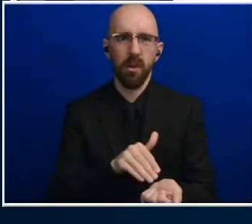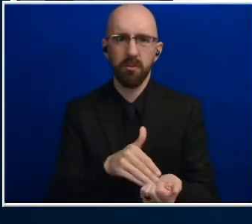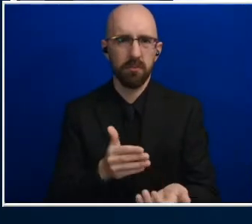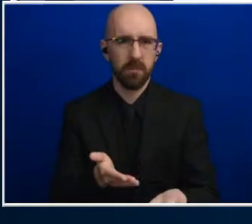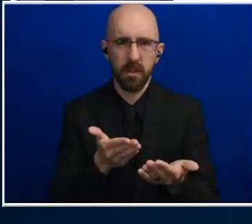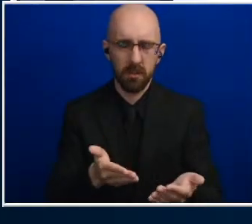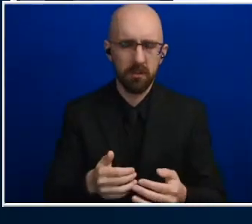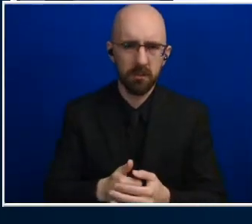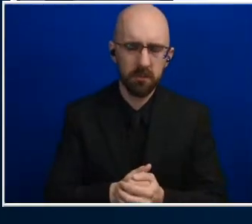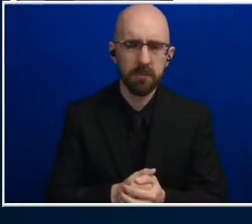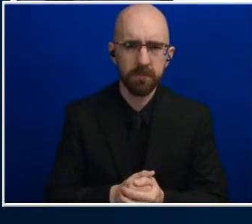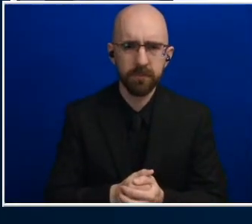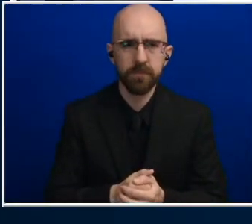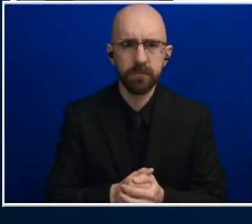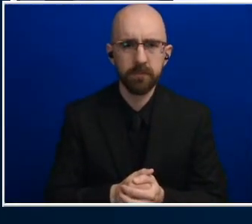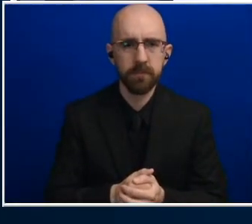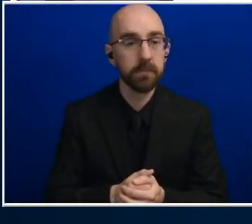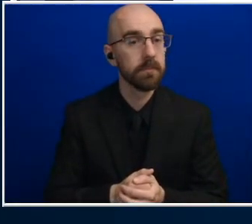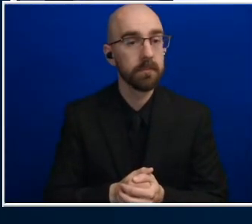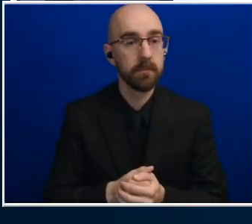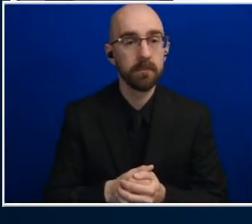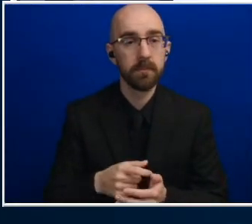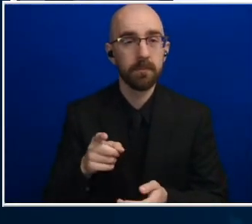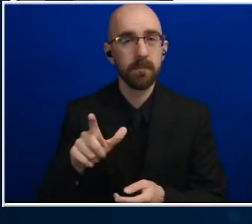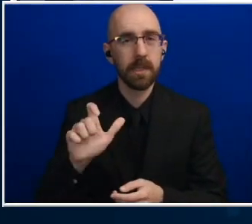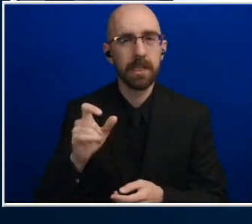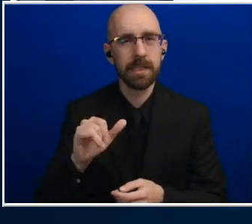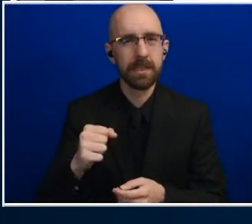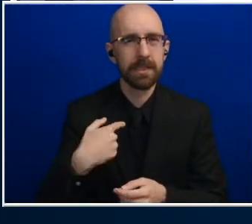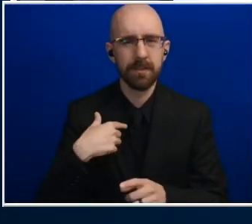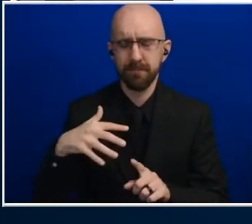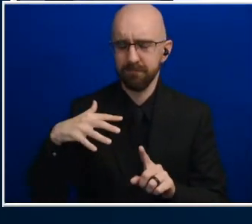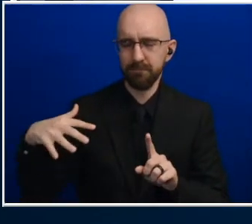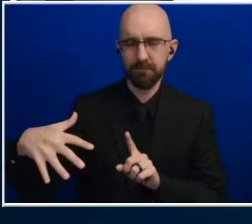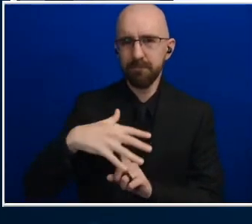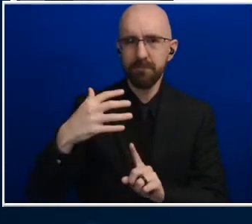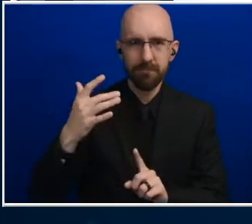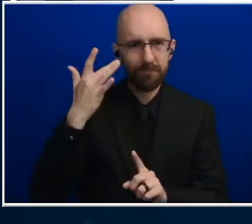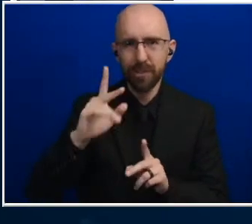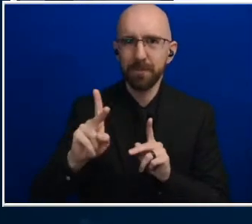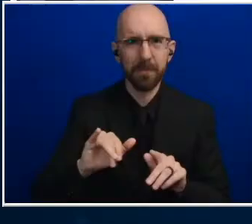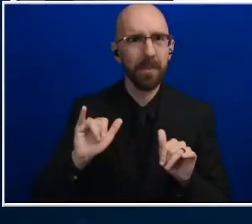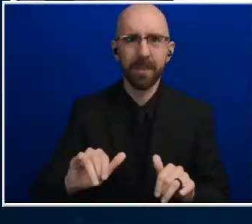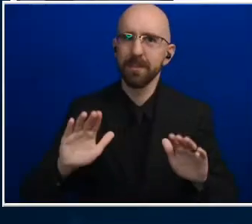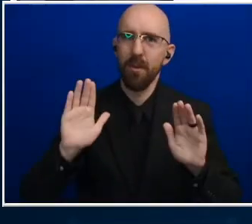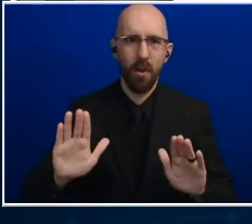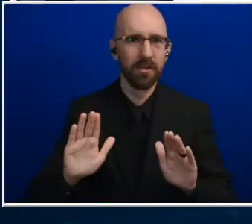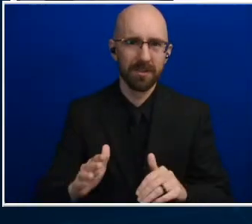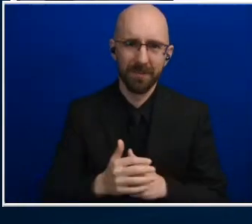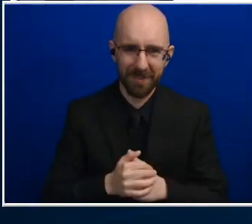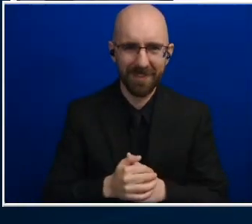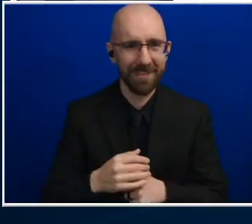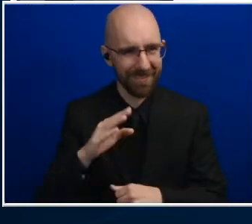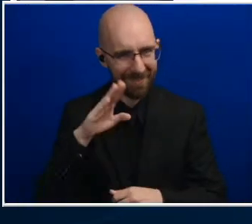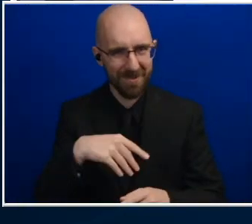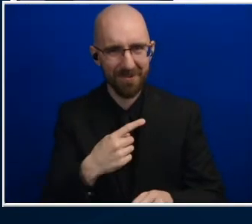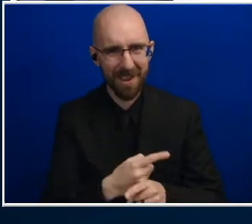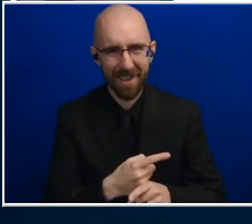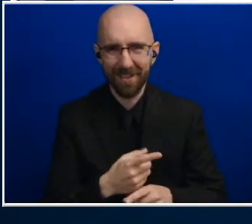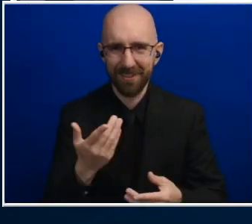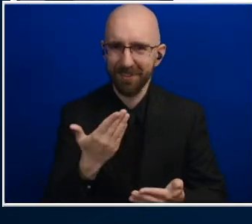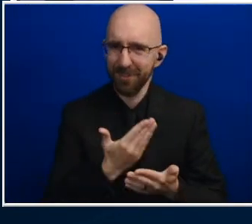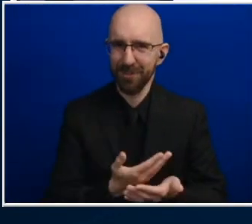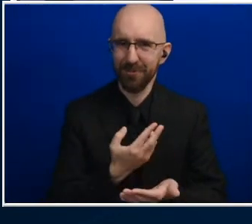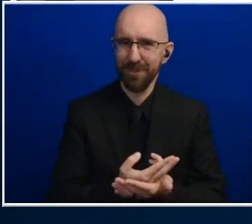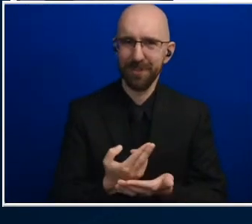We have a question from Alexis. I am surrounded by brilliant people. This is awesome. I know, right? What a resource.